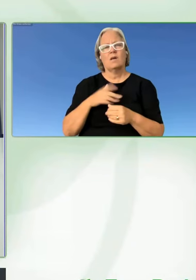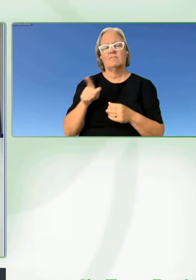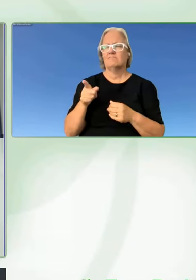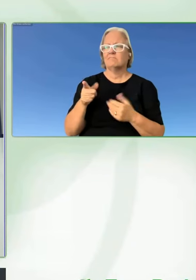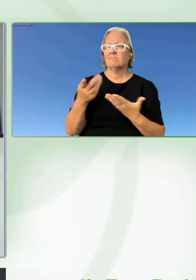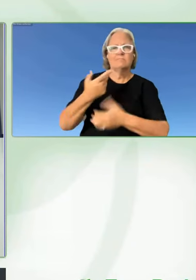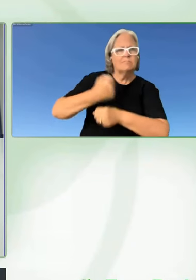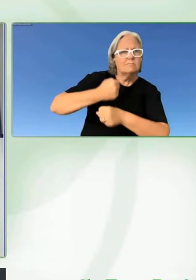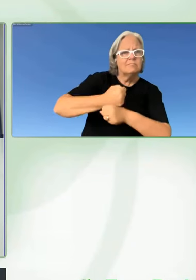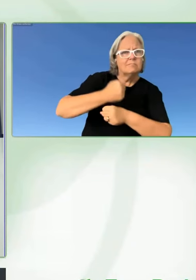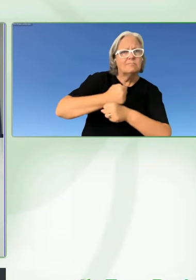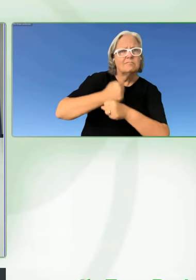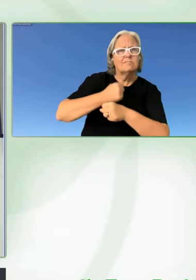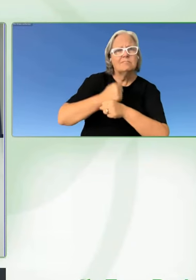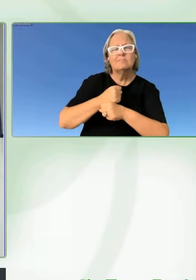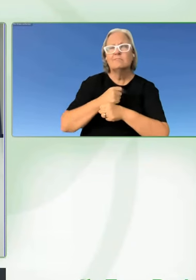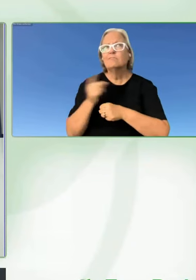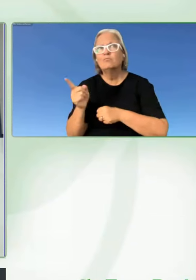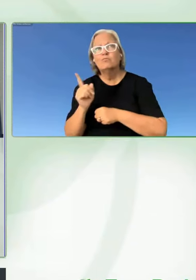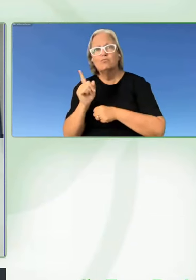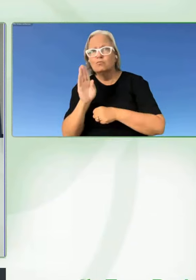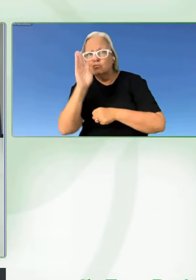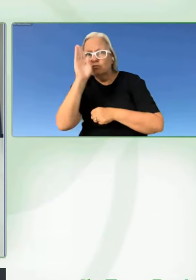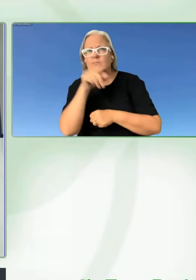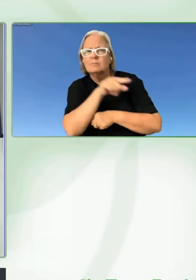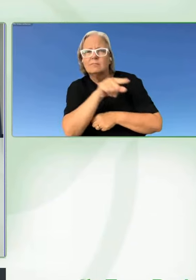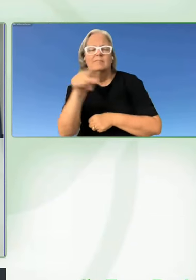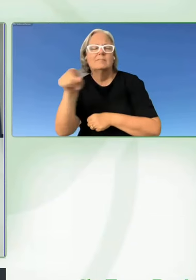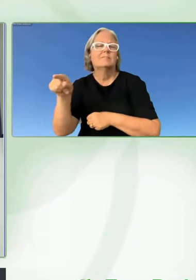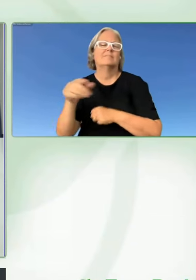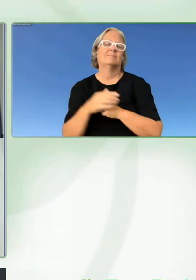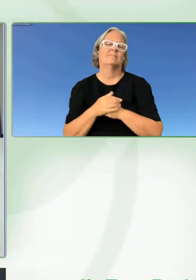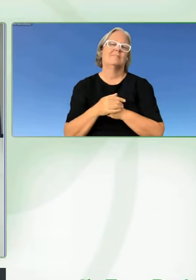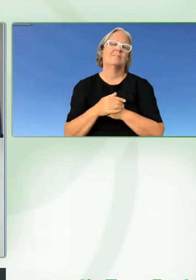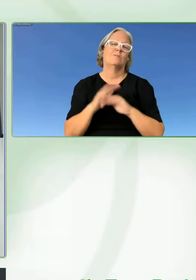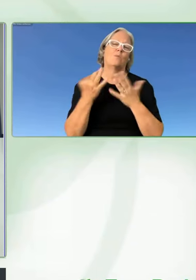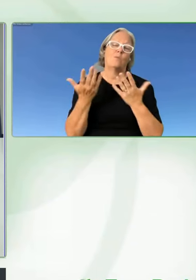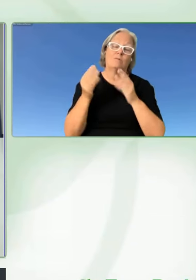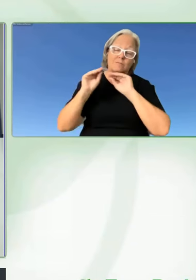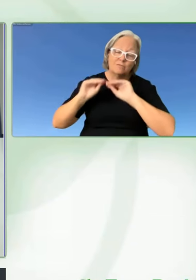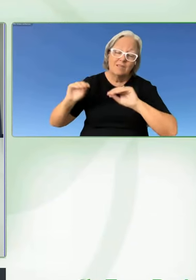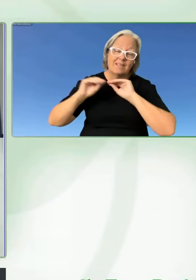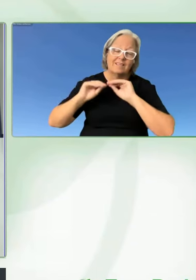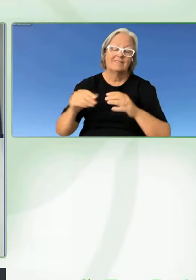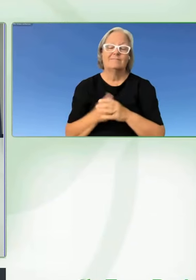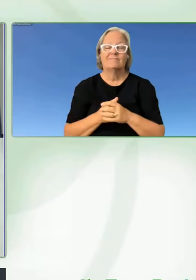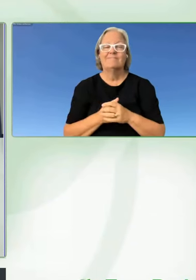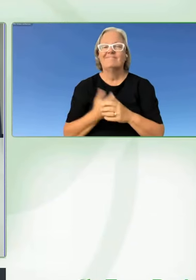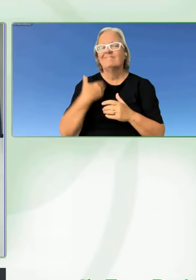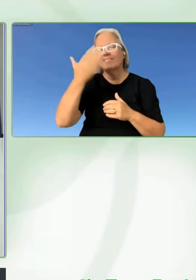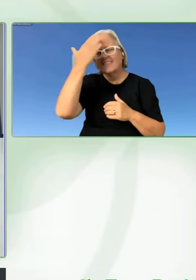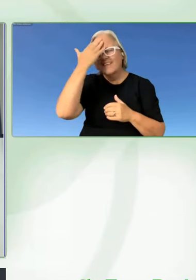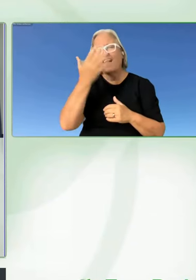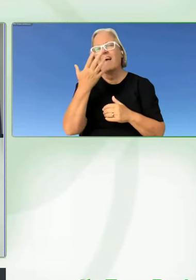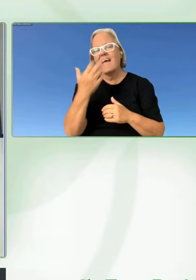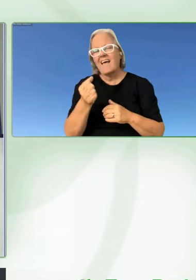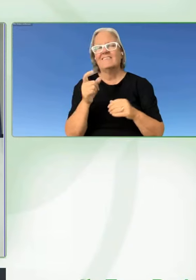training, unless there is always the catch 21, and we say